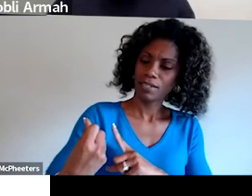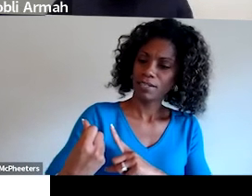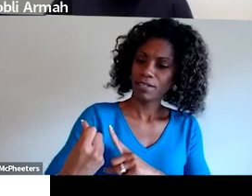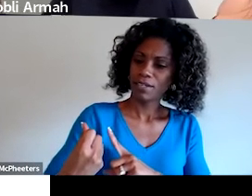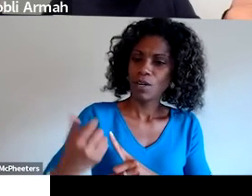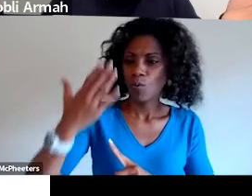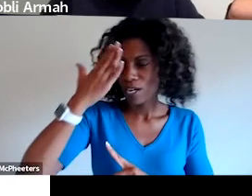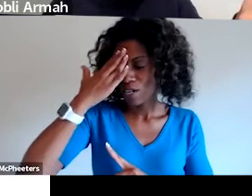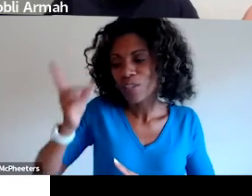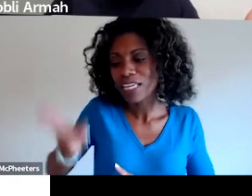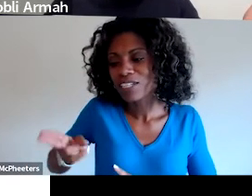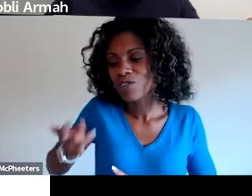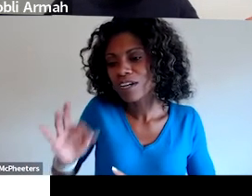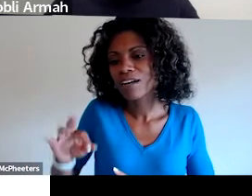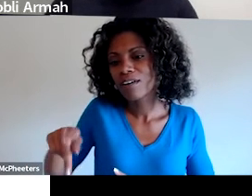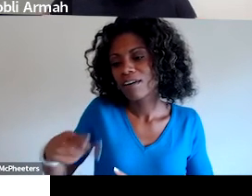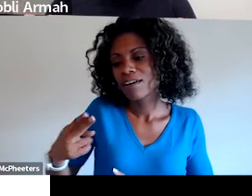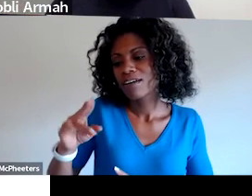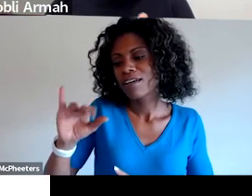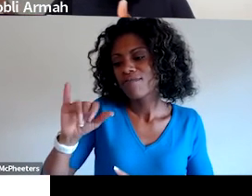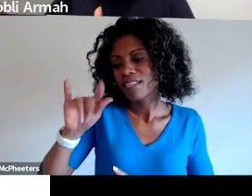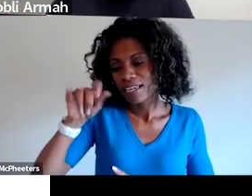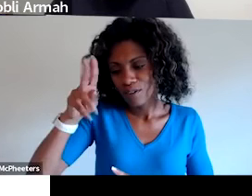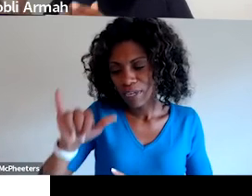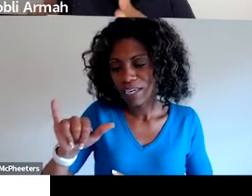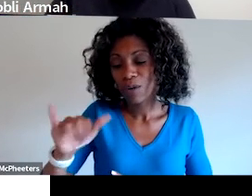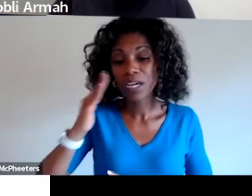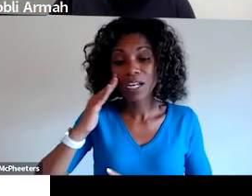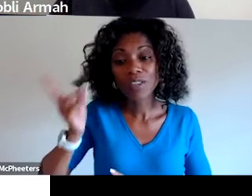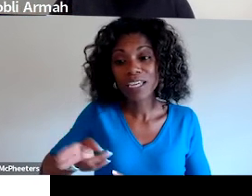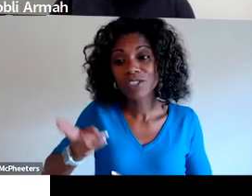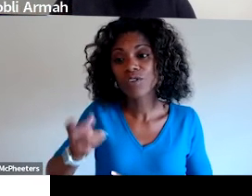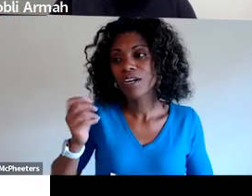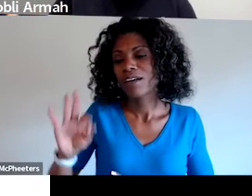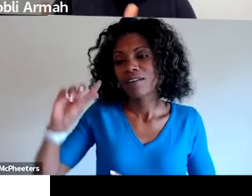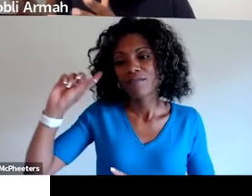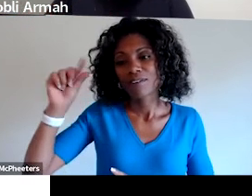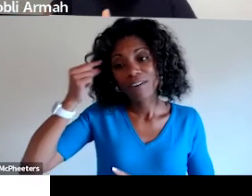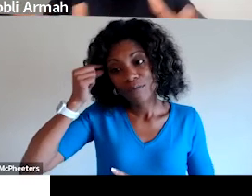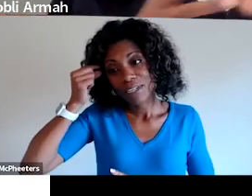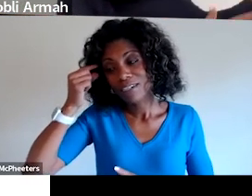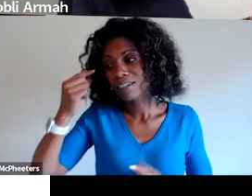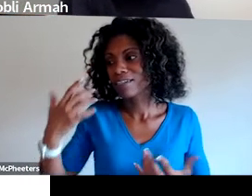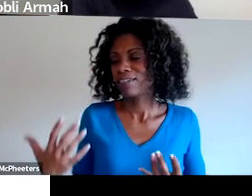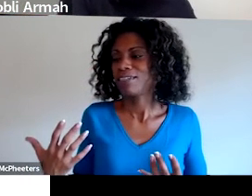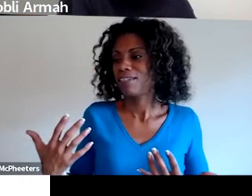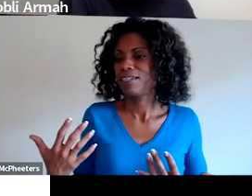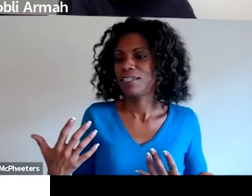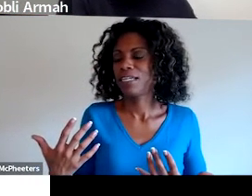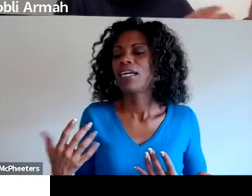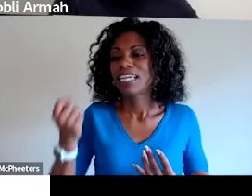of philanthropy. We know the history of government. Like, we're at a point where if this is your first webinar, welcome, but we can't keep starting from